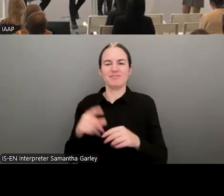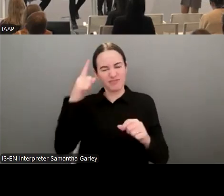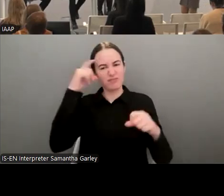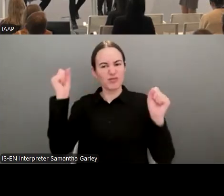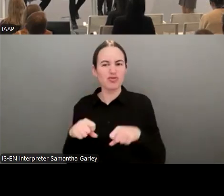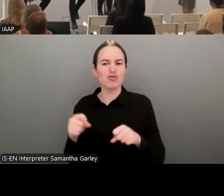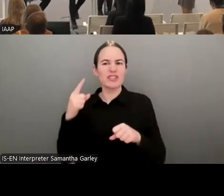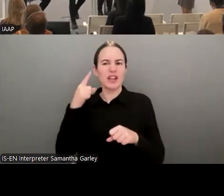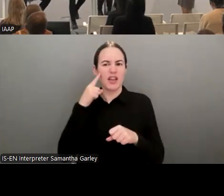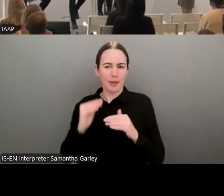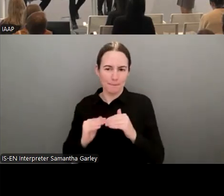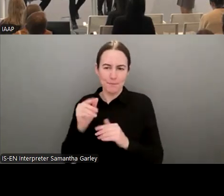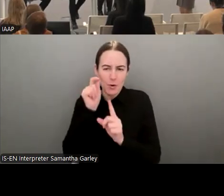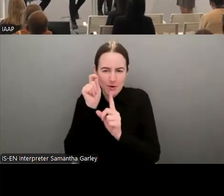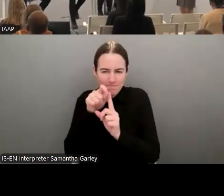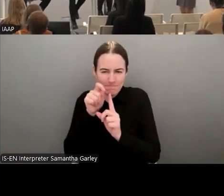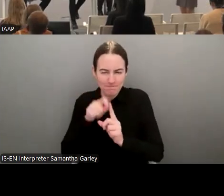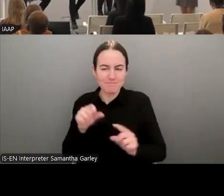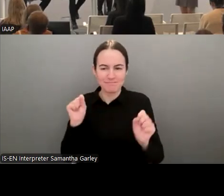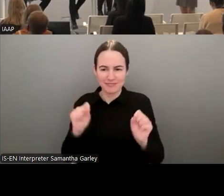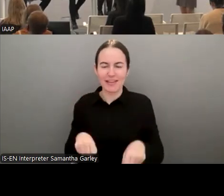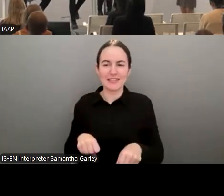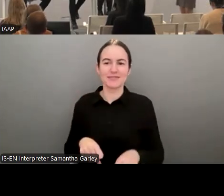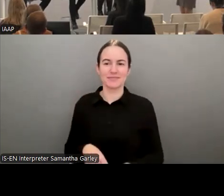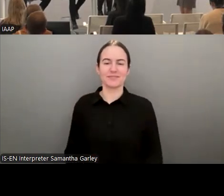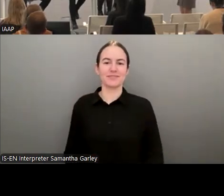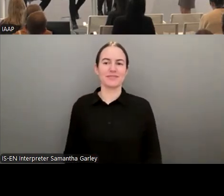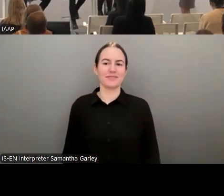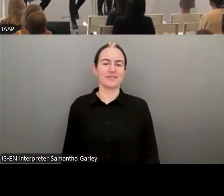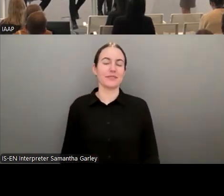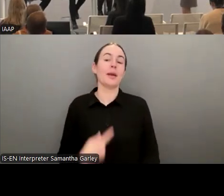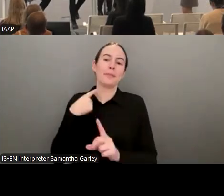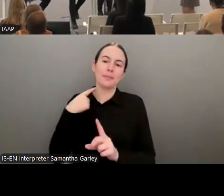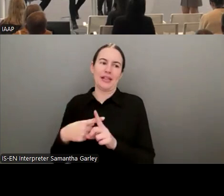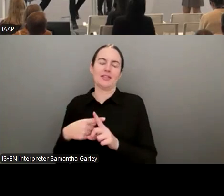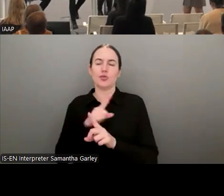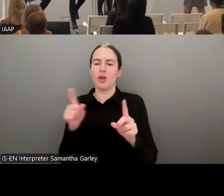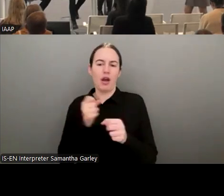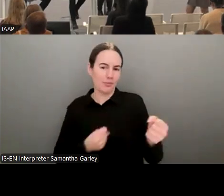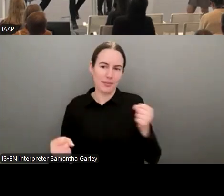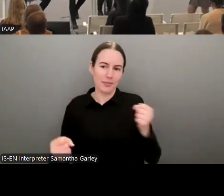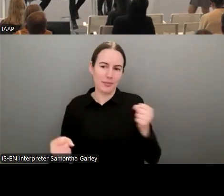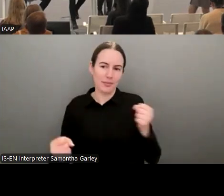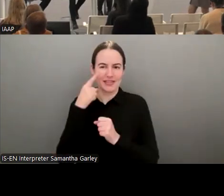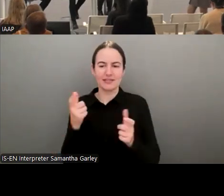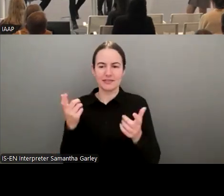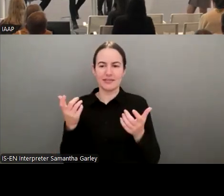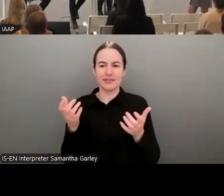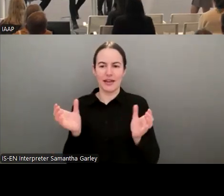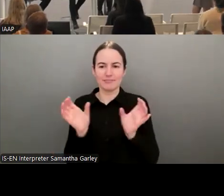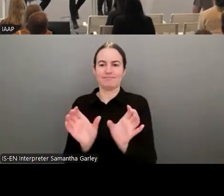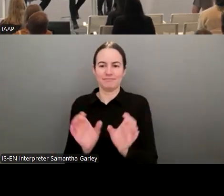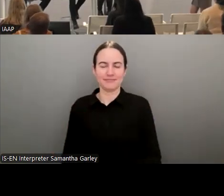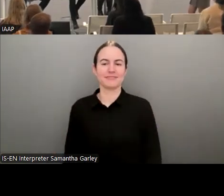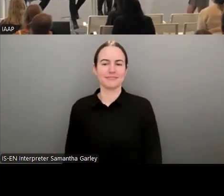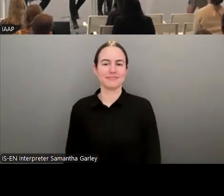more detailed things, but we also, I think we still have to keep kind of the broader perspective as well. Nadezhda, what would you